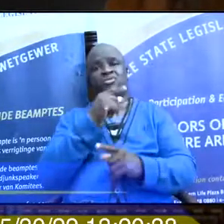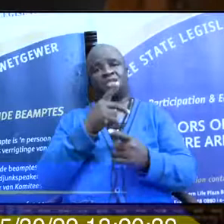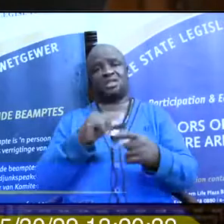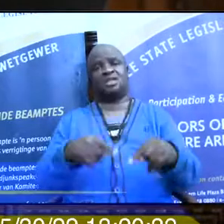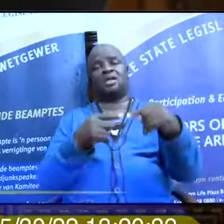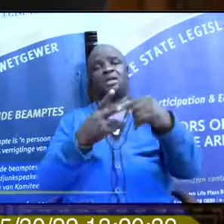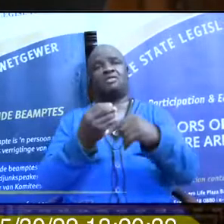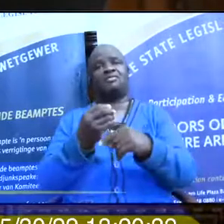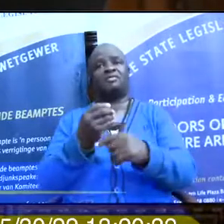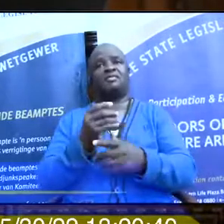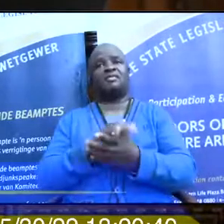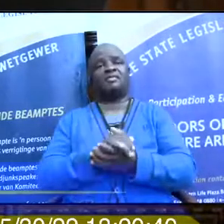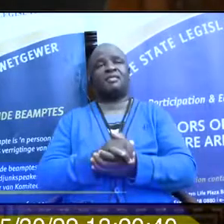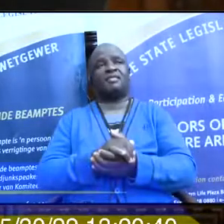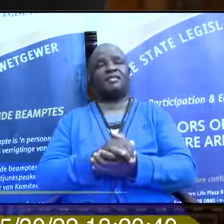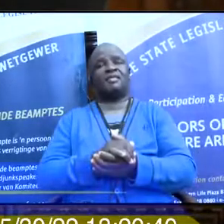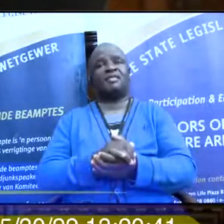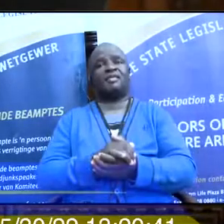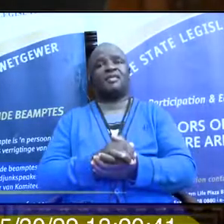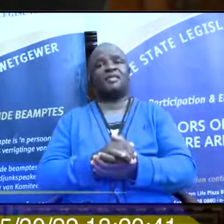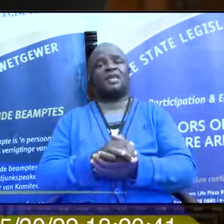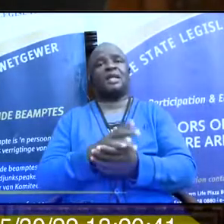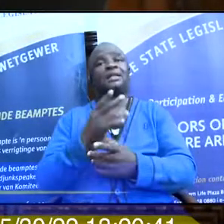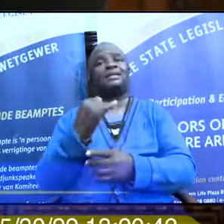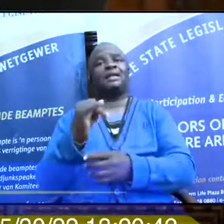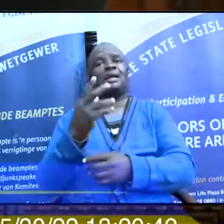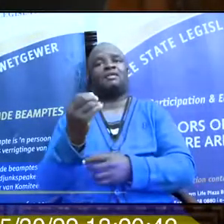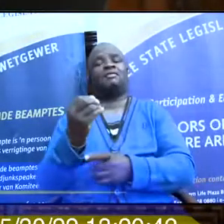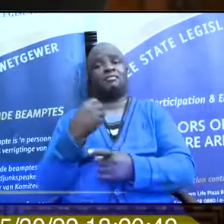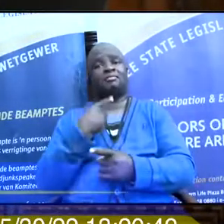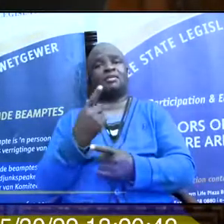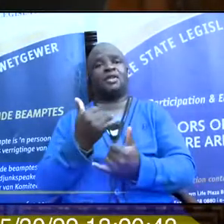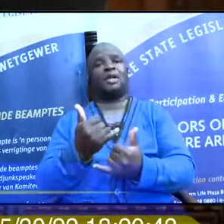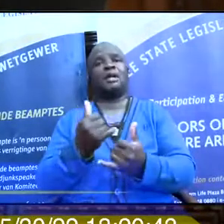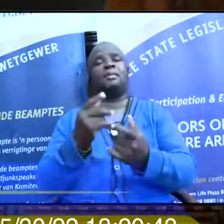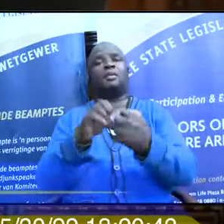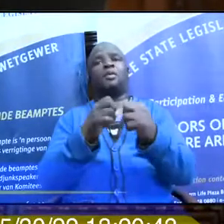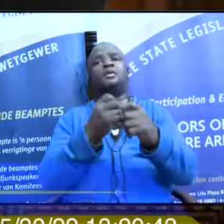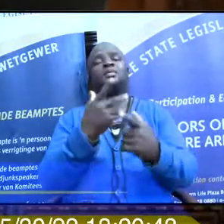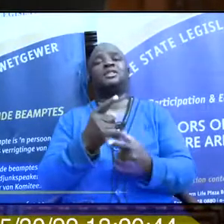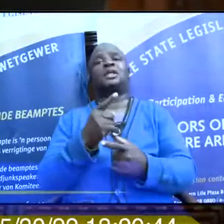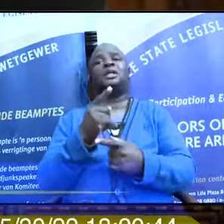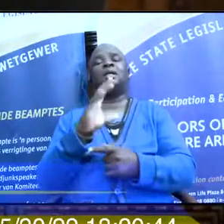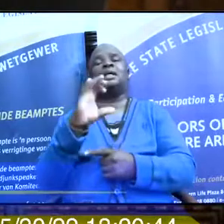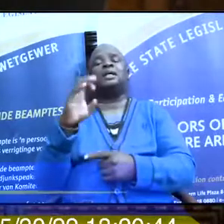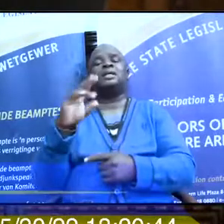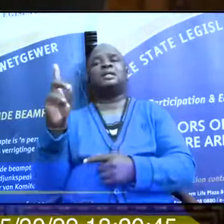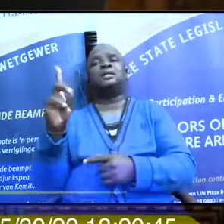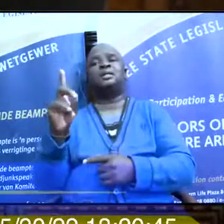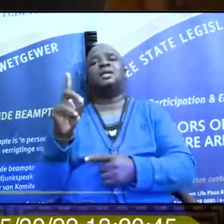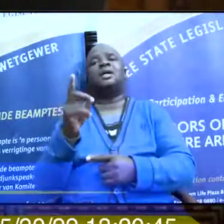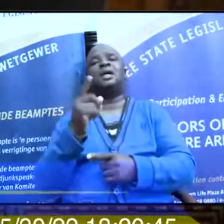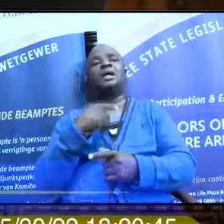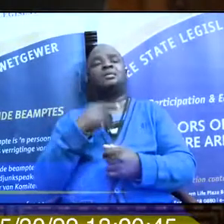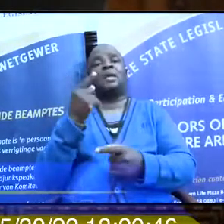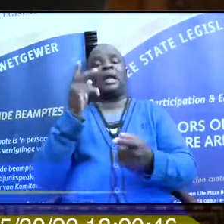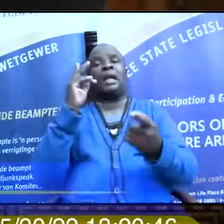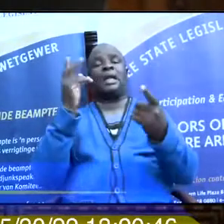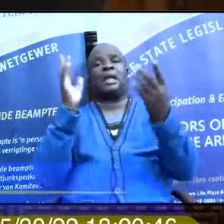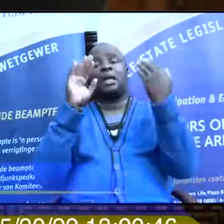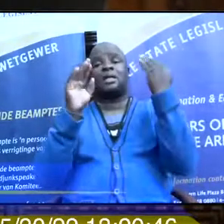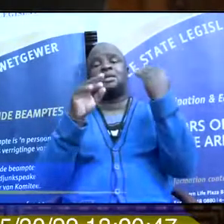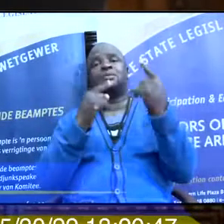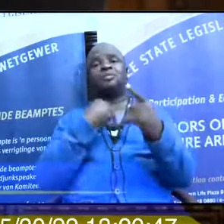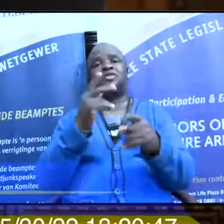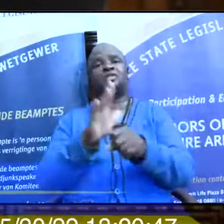having we still have issues of ecd practitioners who are still working as contractors